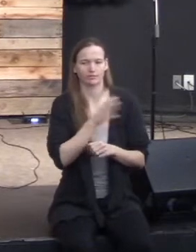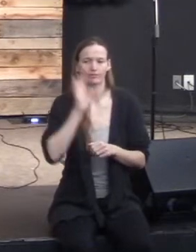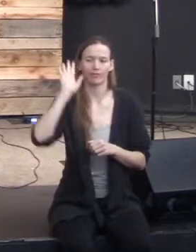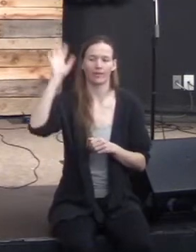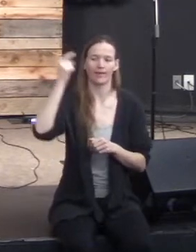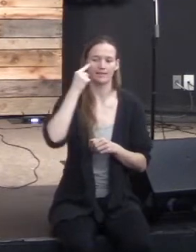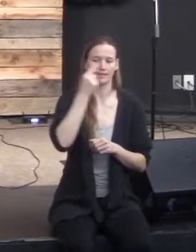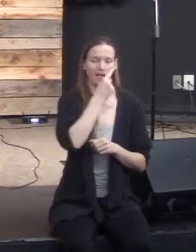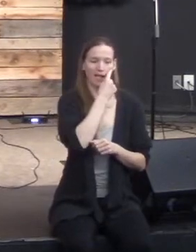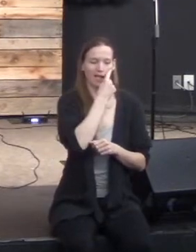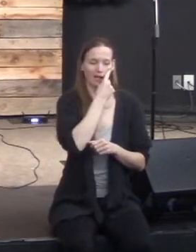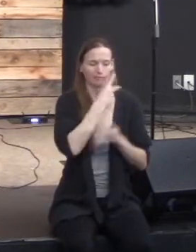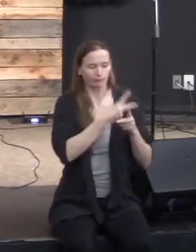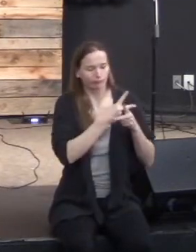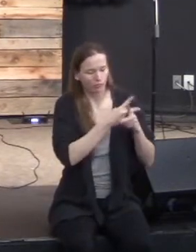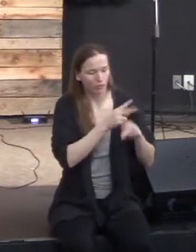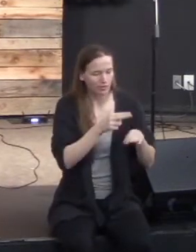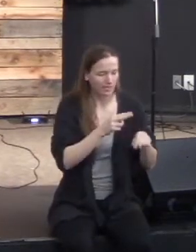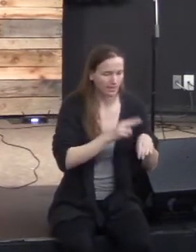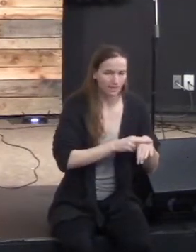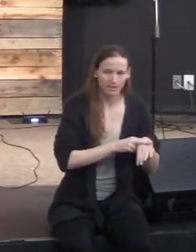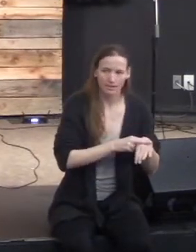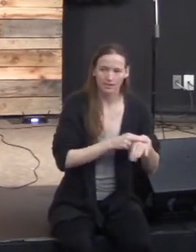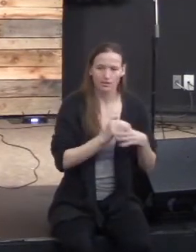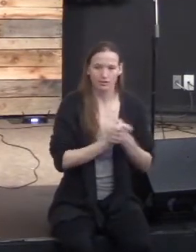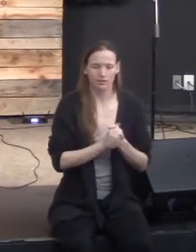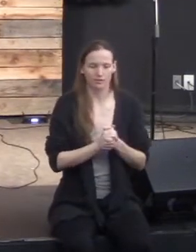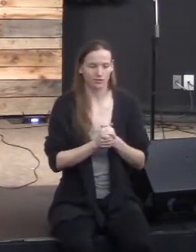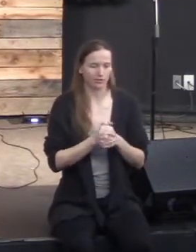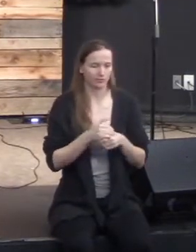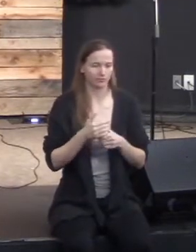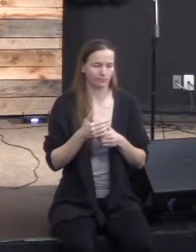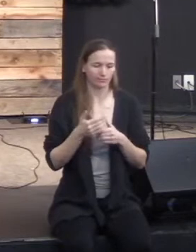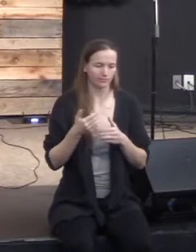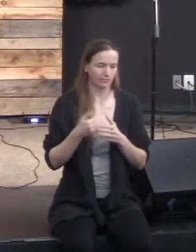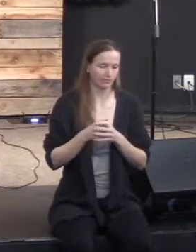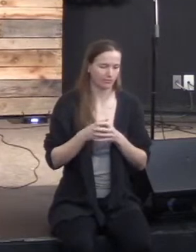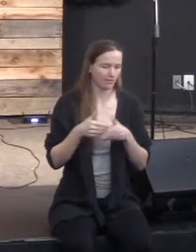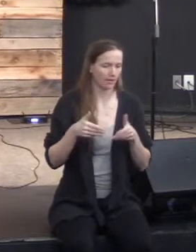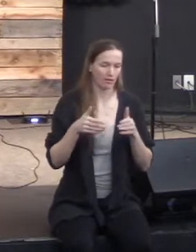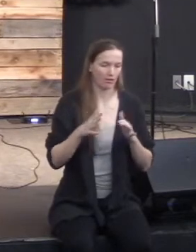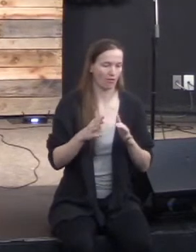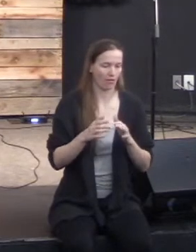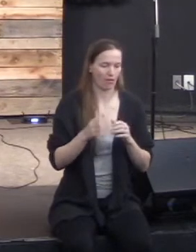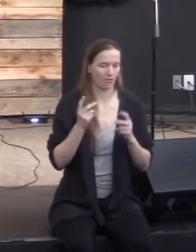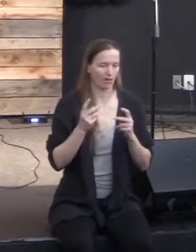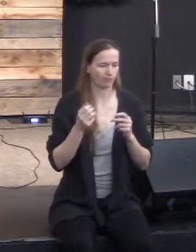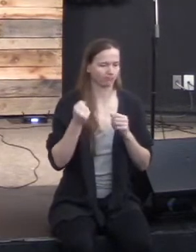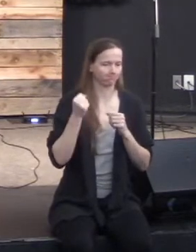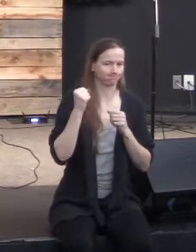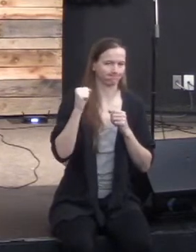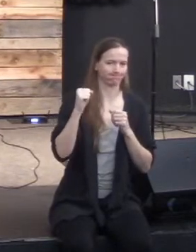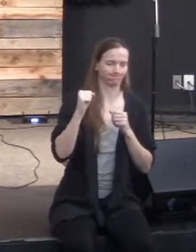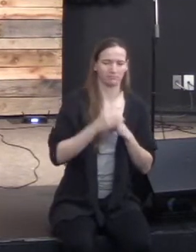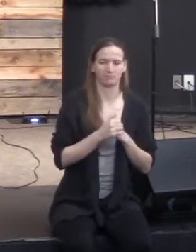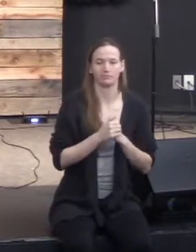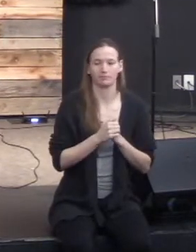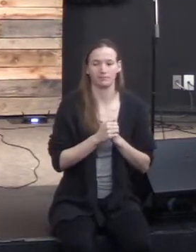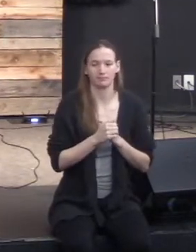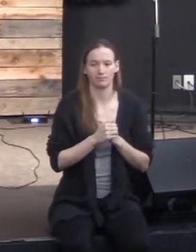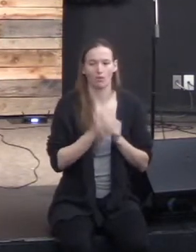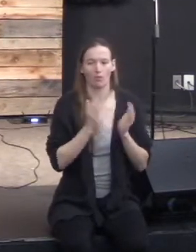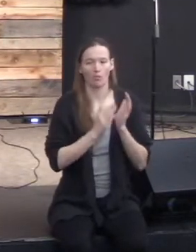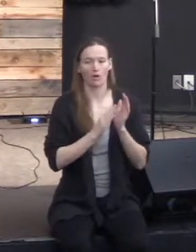rebellious rise up against him. Praise our God, O peoples. Let the sound of his praise be heard. He has preserved our